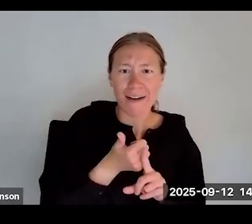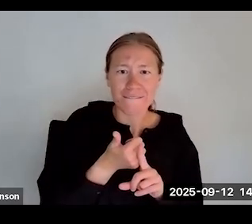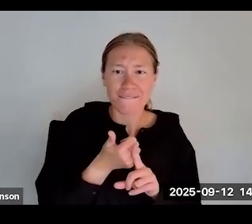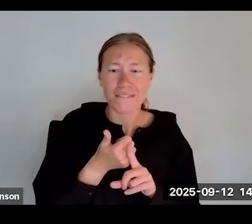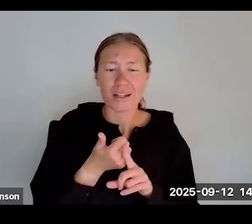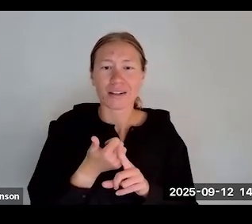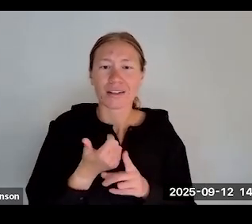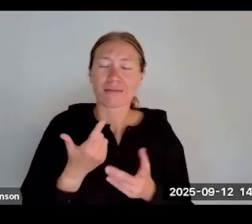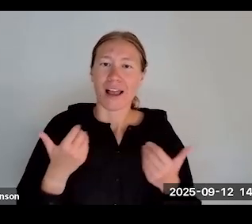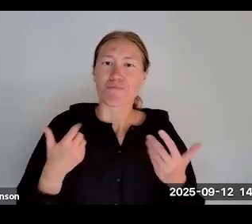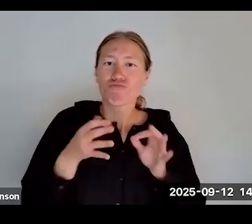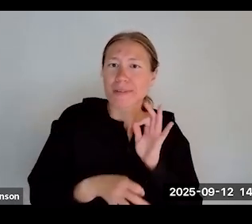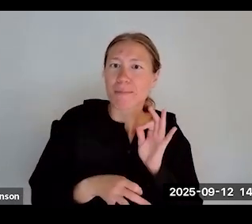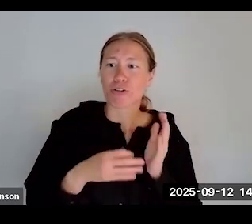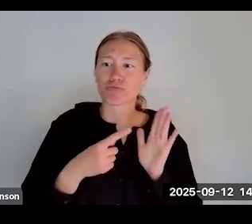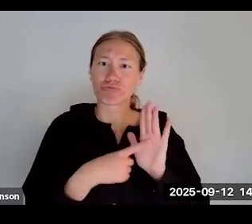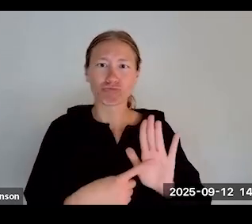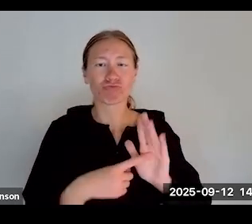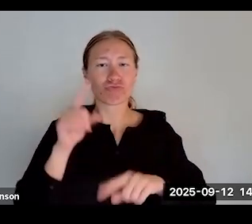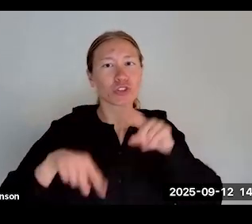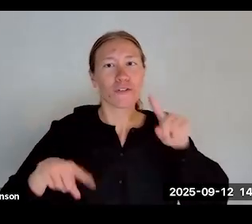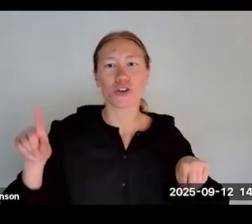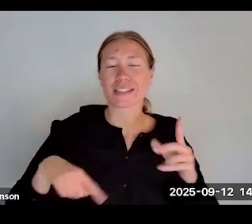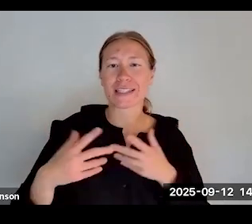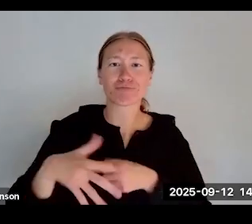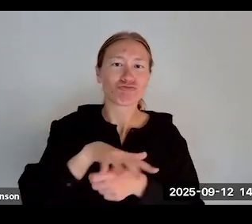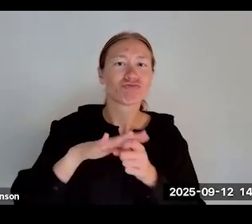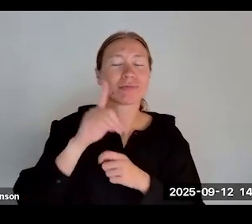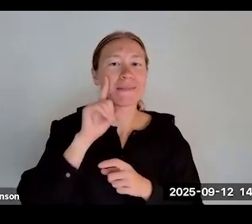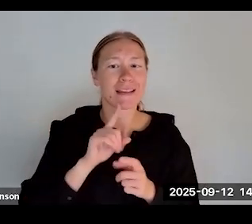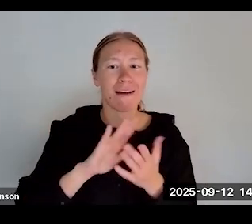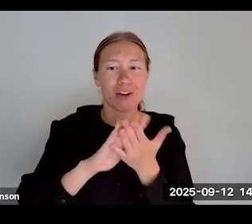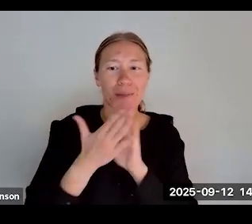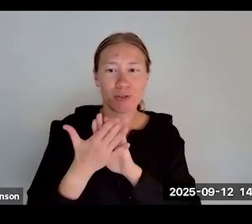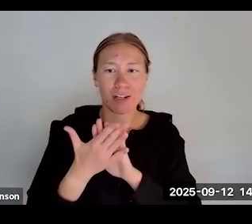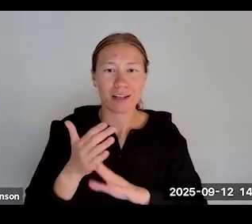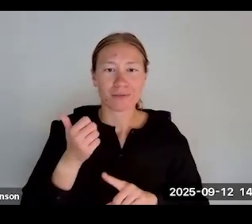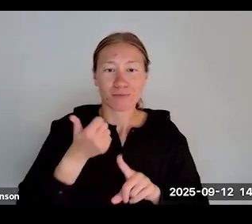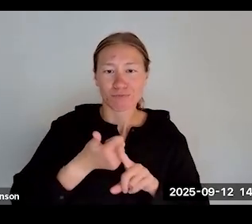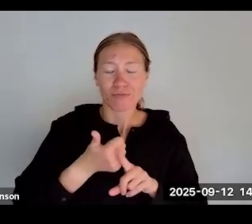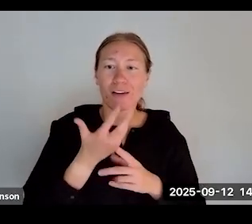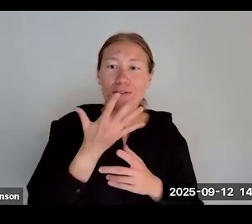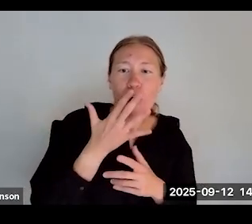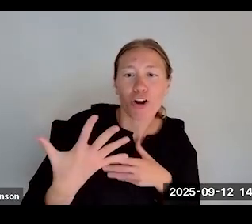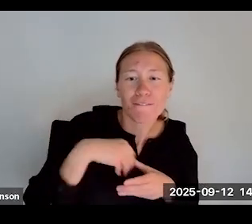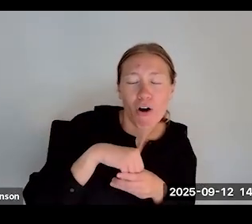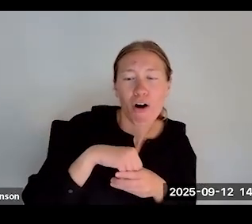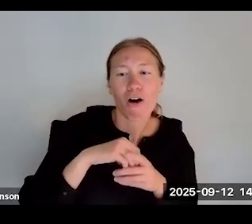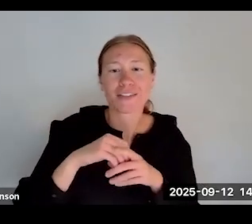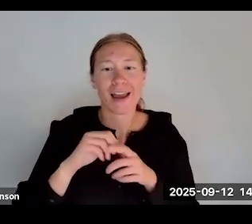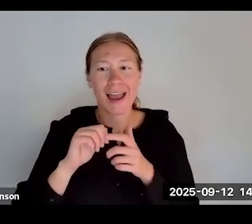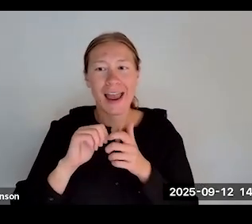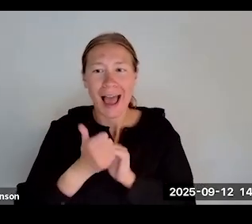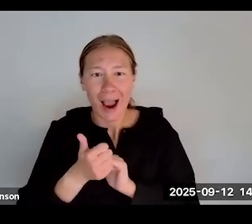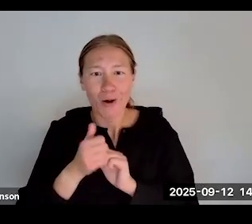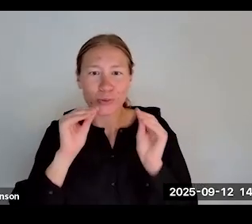color. It's a great little book showing diversity within the deaf community. It was published in 2021 and has a